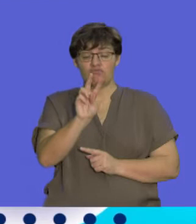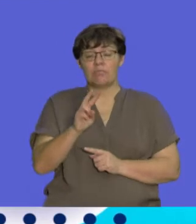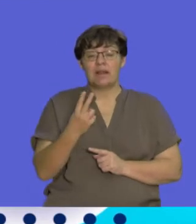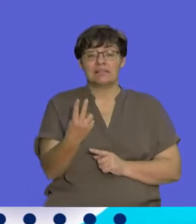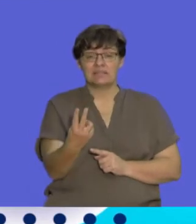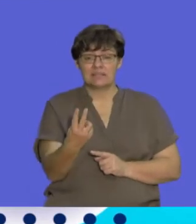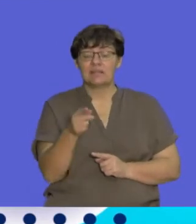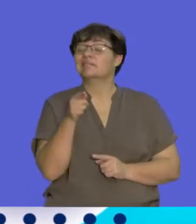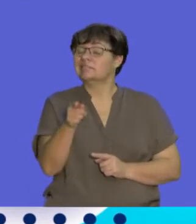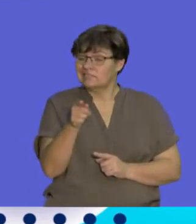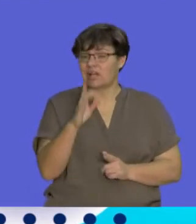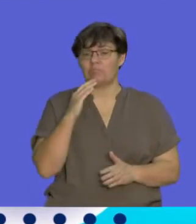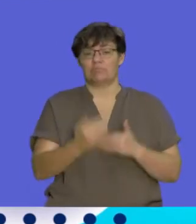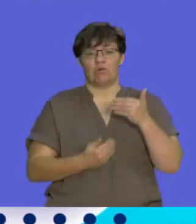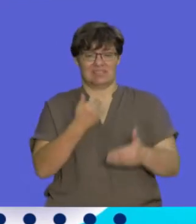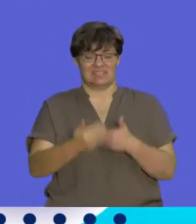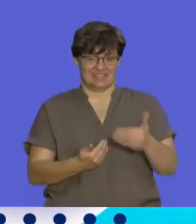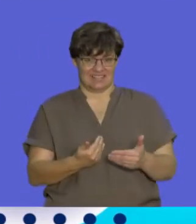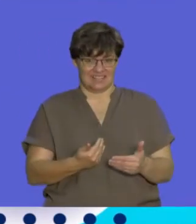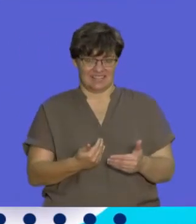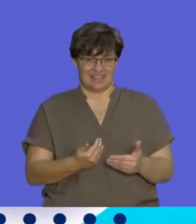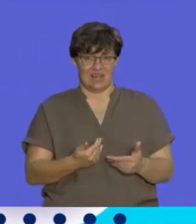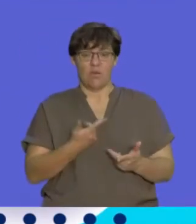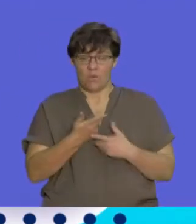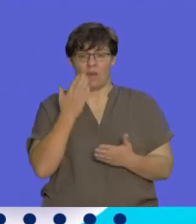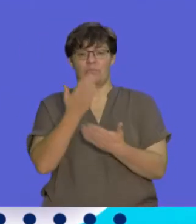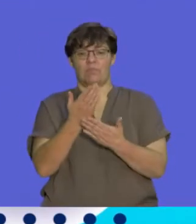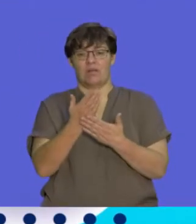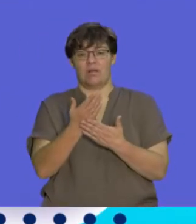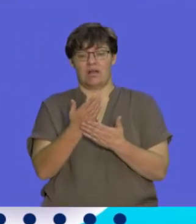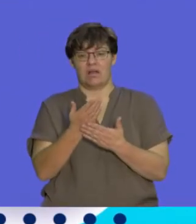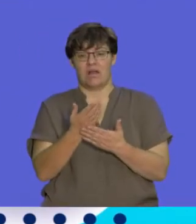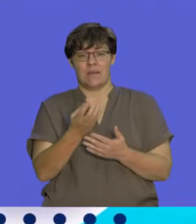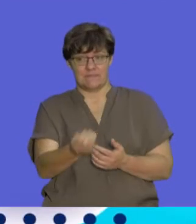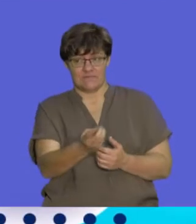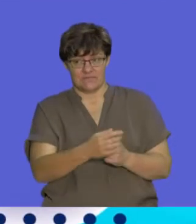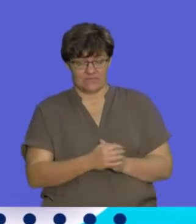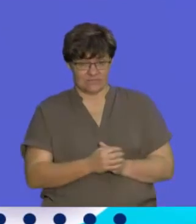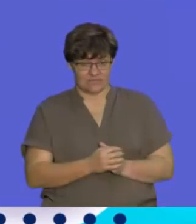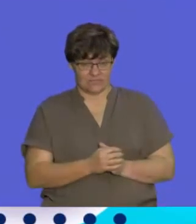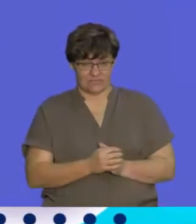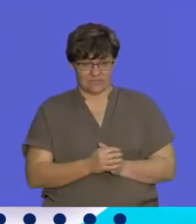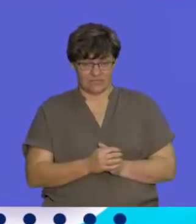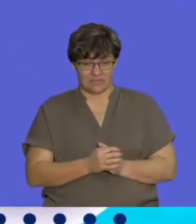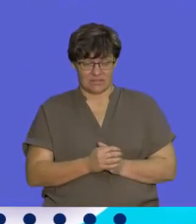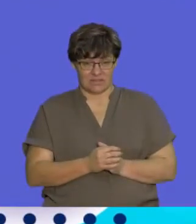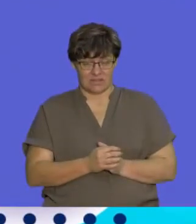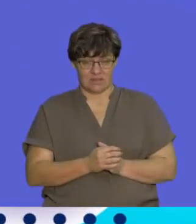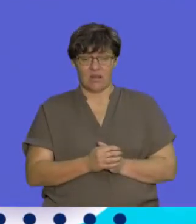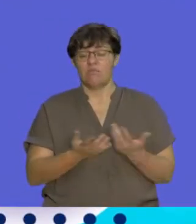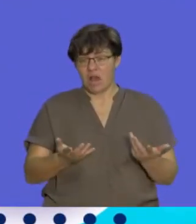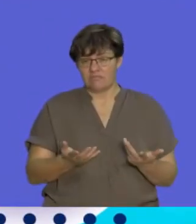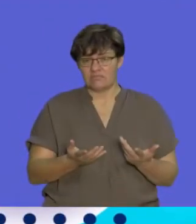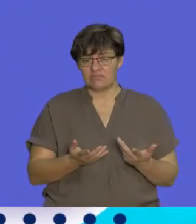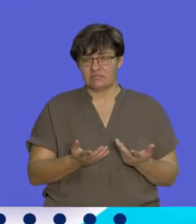replacement is a process that we do when we're having a probability trial. So for example, if we were taking